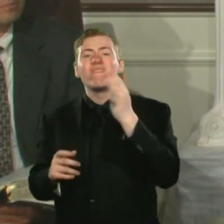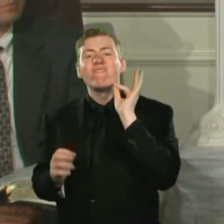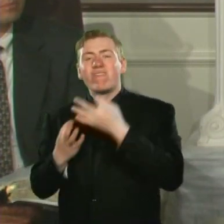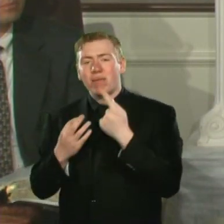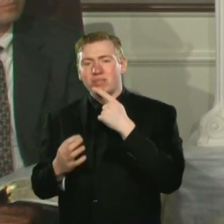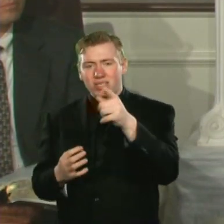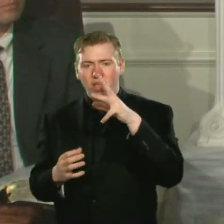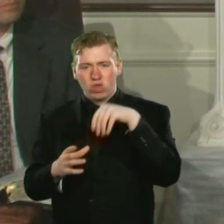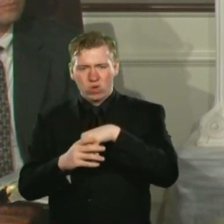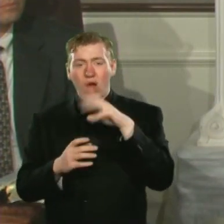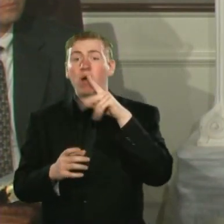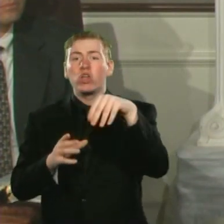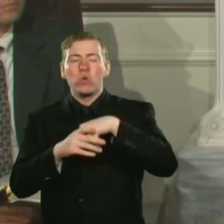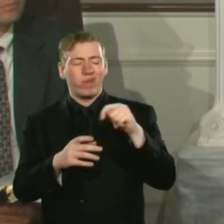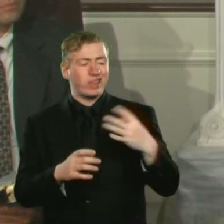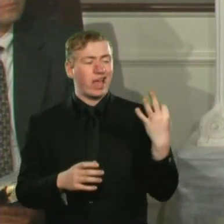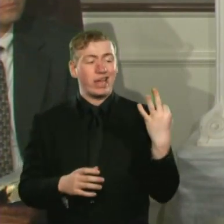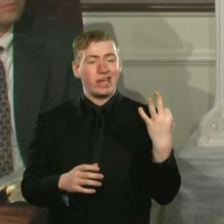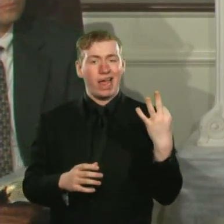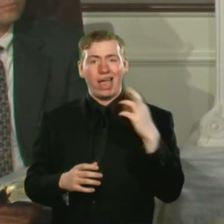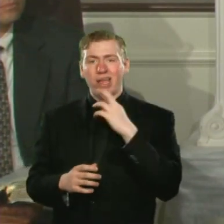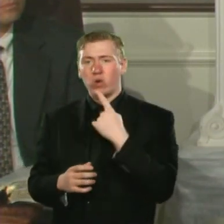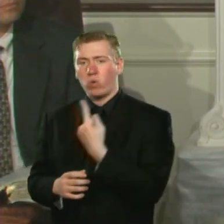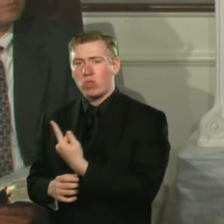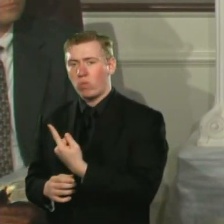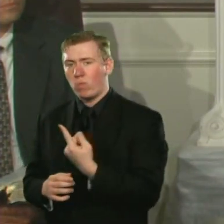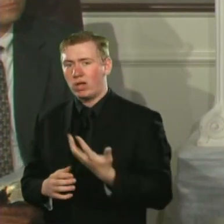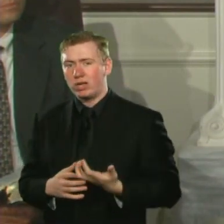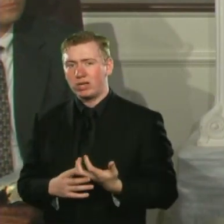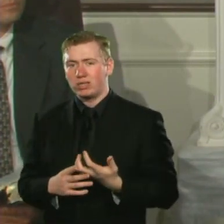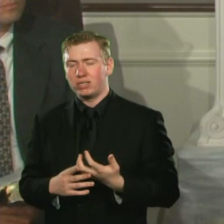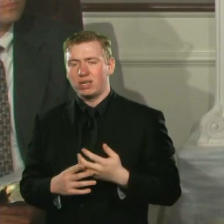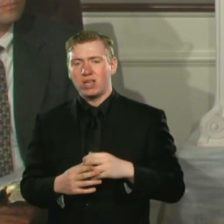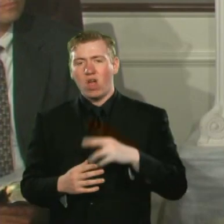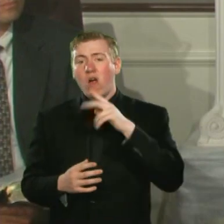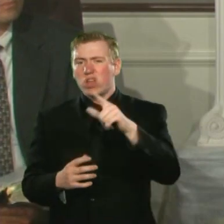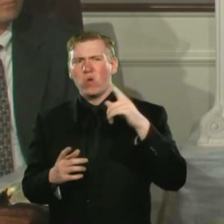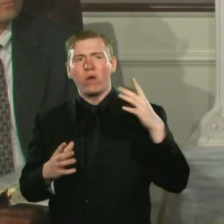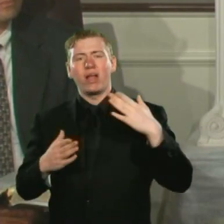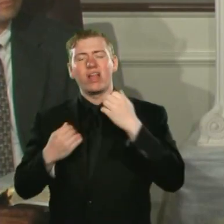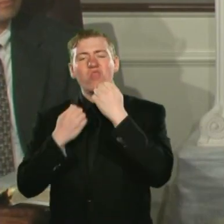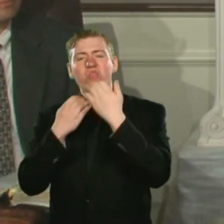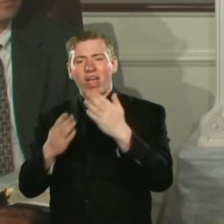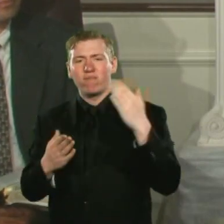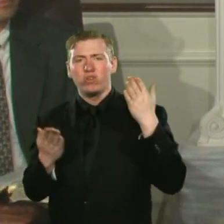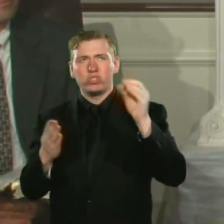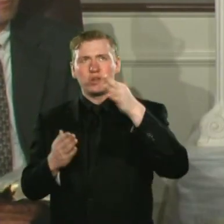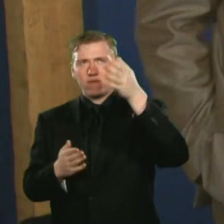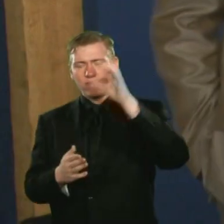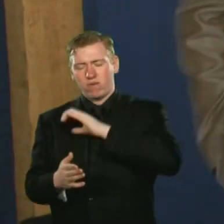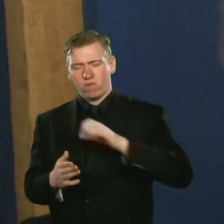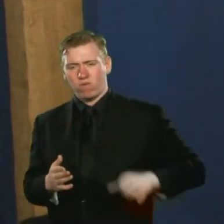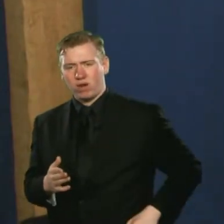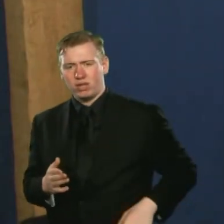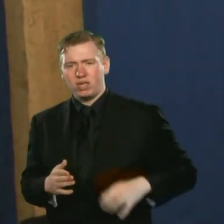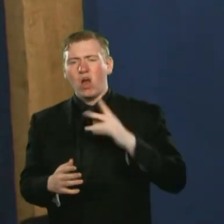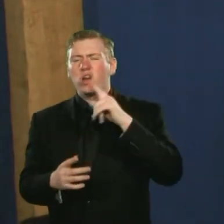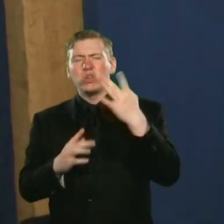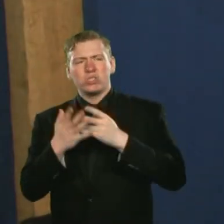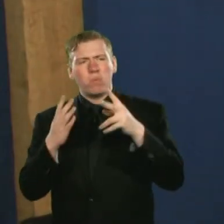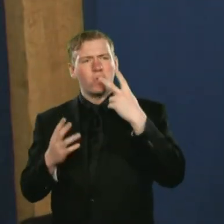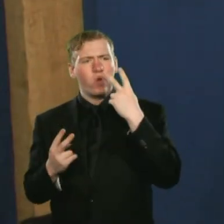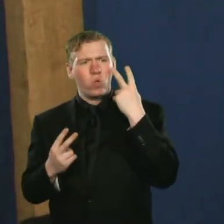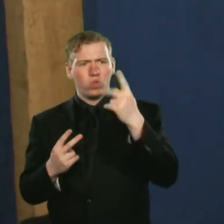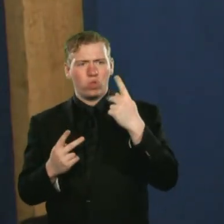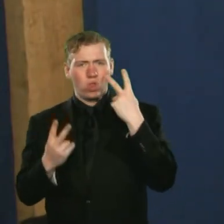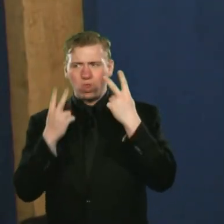you in the 9 or in the 1? Are you a grateful servant of Christ? Are you someone that looks and sees